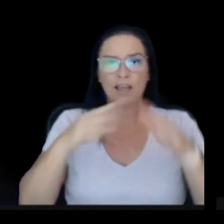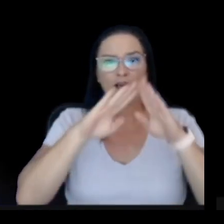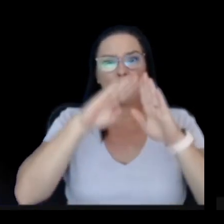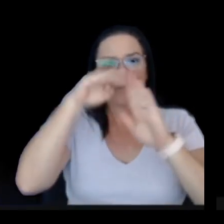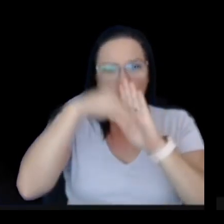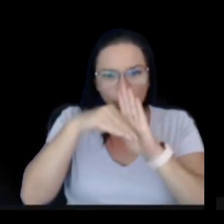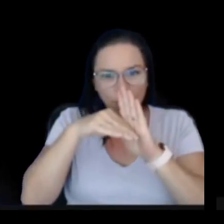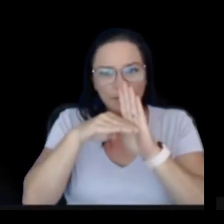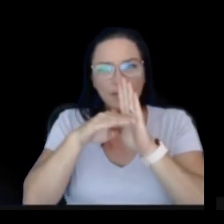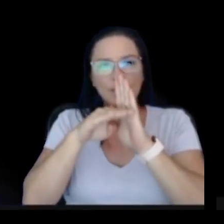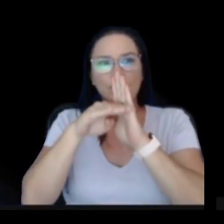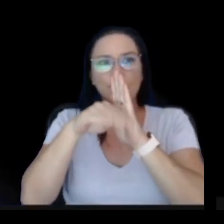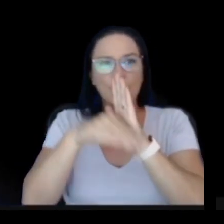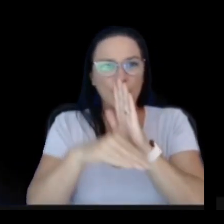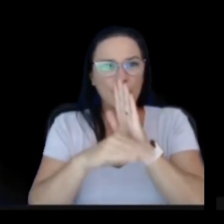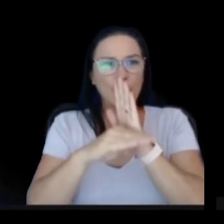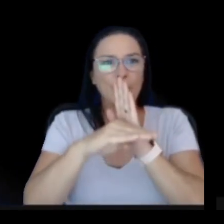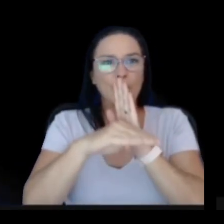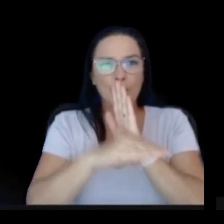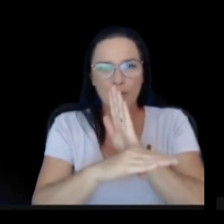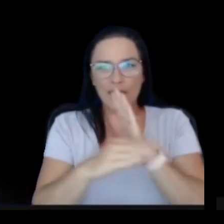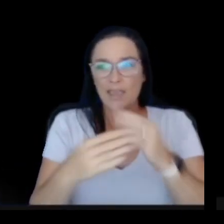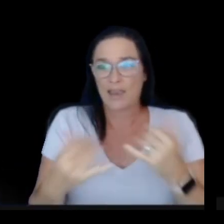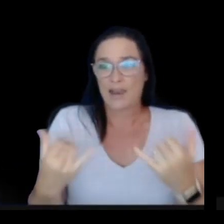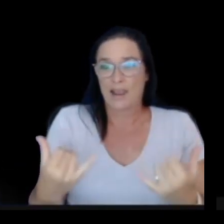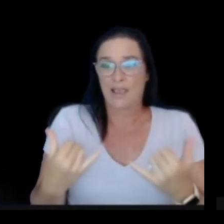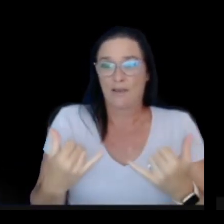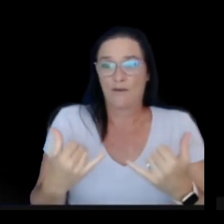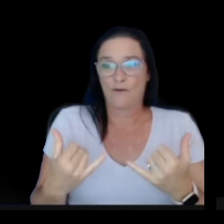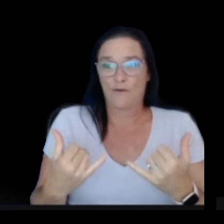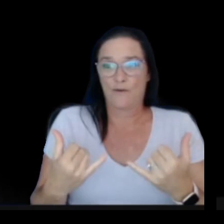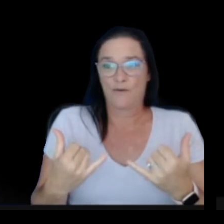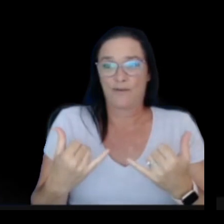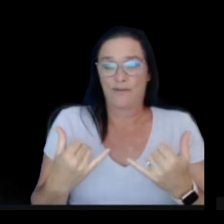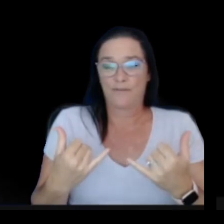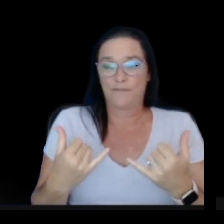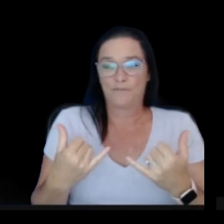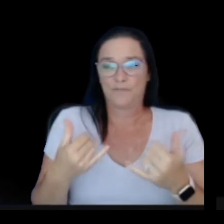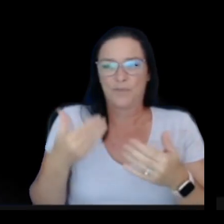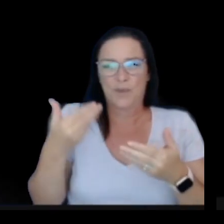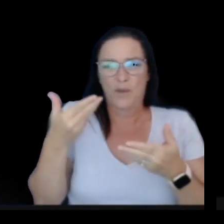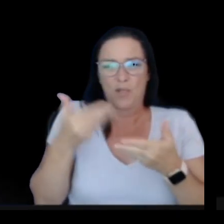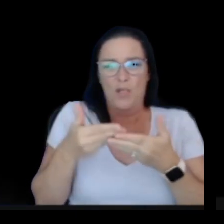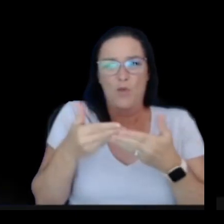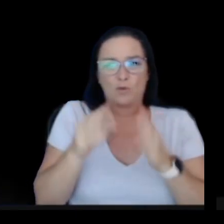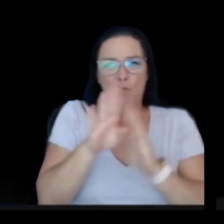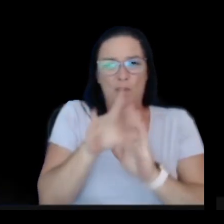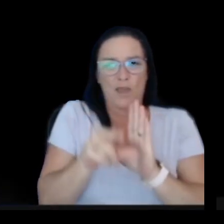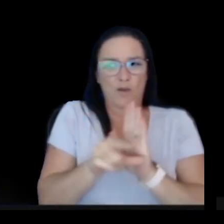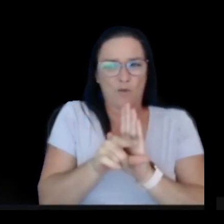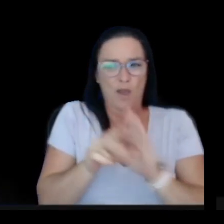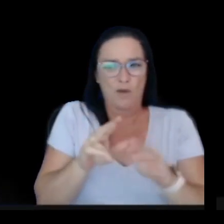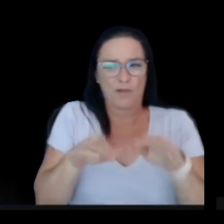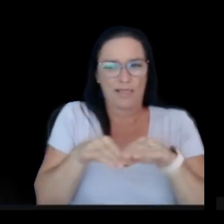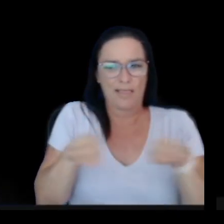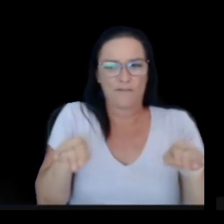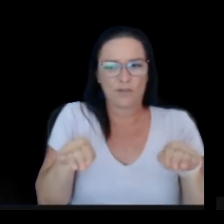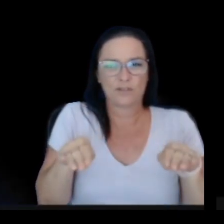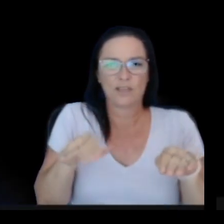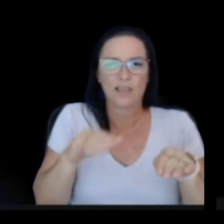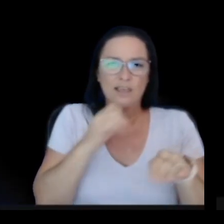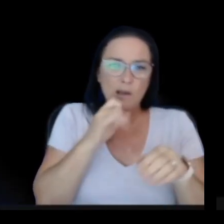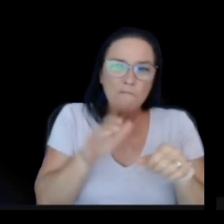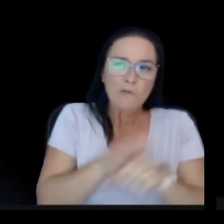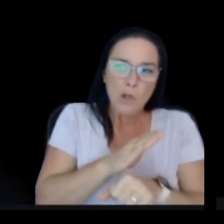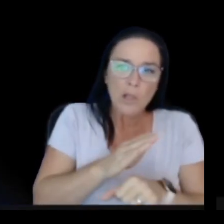little bit more, and a little bit more. And here we are at close to background levels again, although not quite. Not